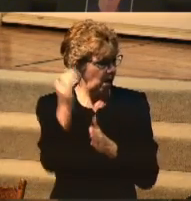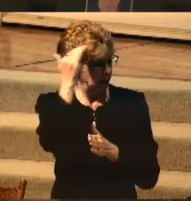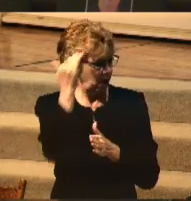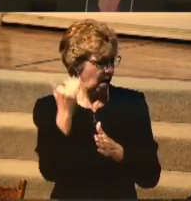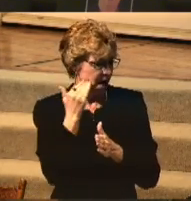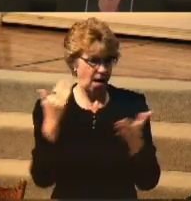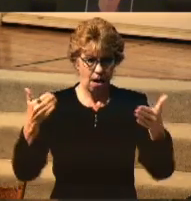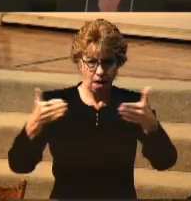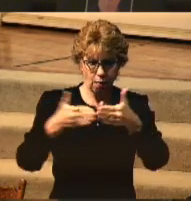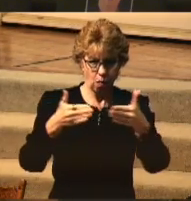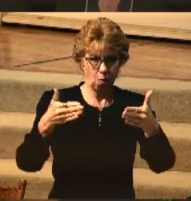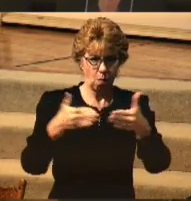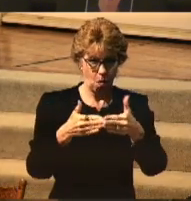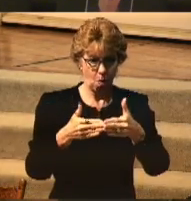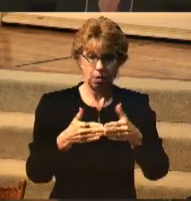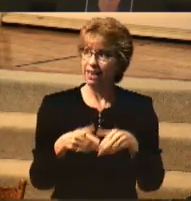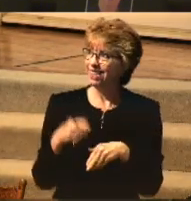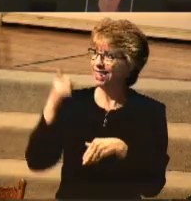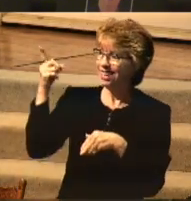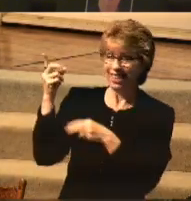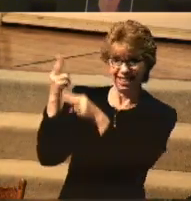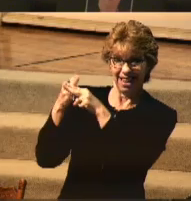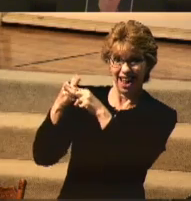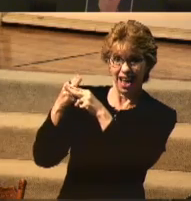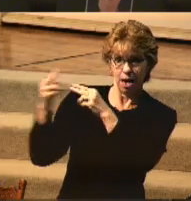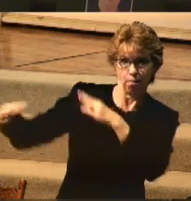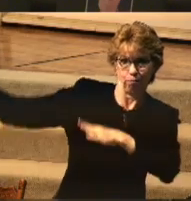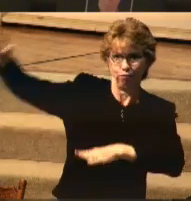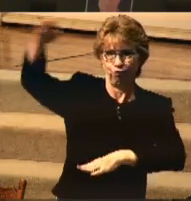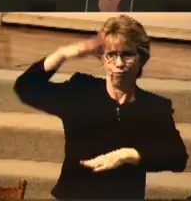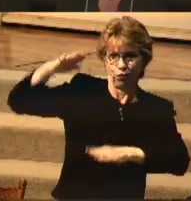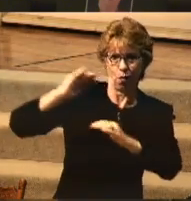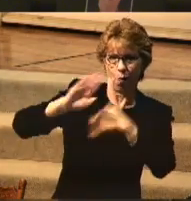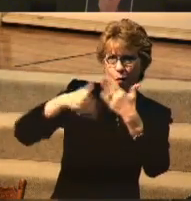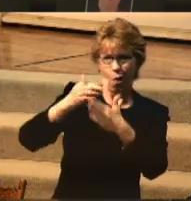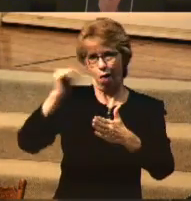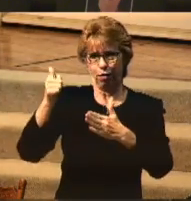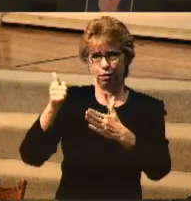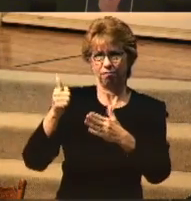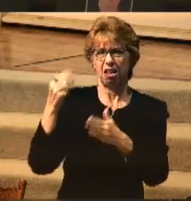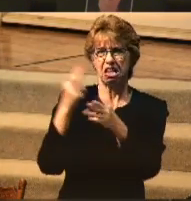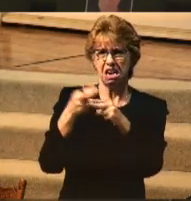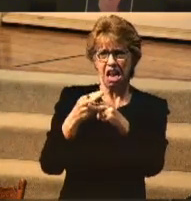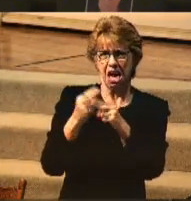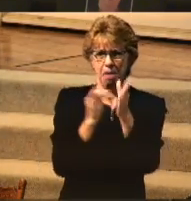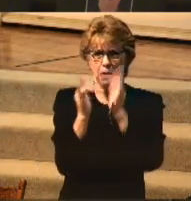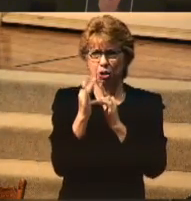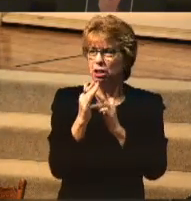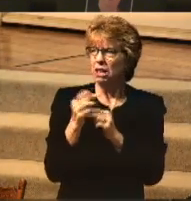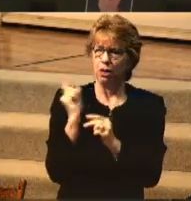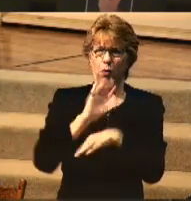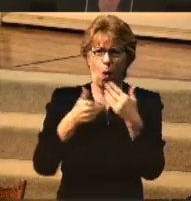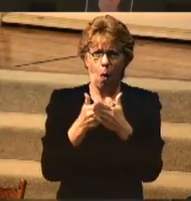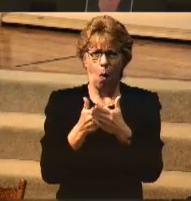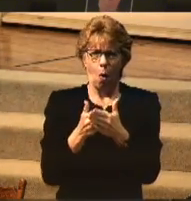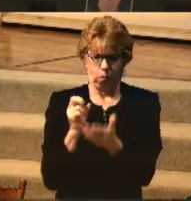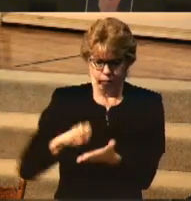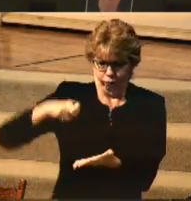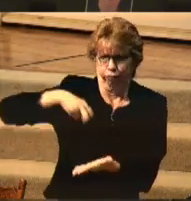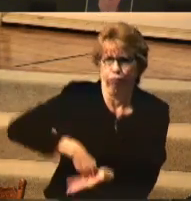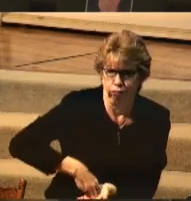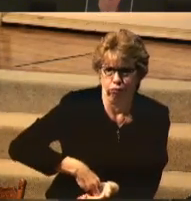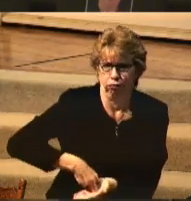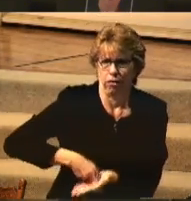us that he has given him a name which is above every name, that in the name of Jesus every knee shall bow and every tongue confess